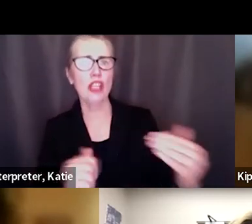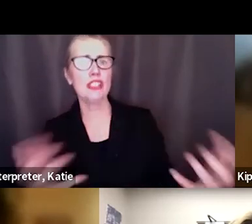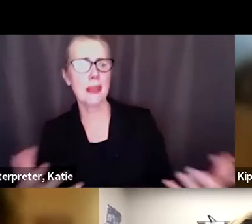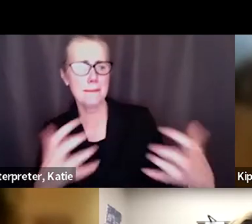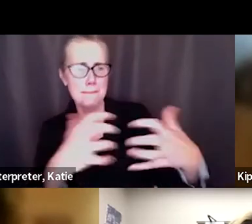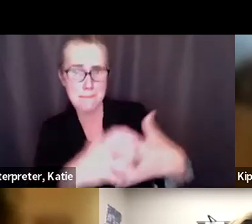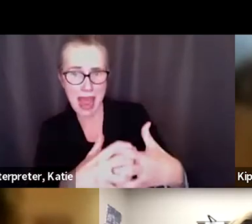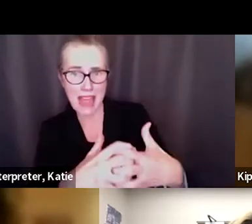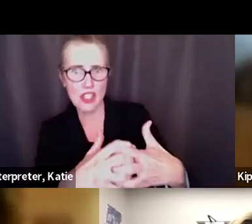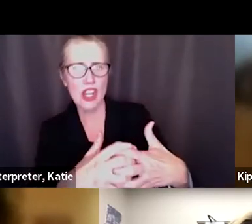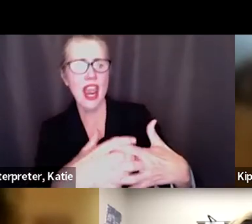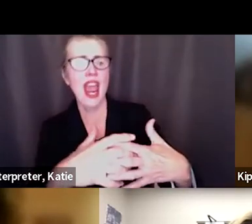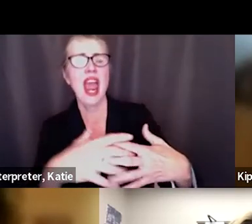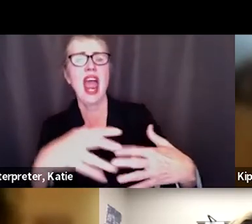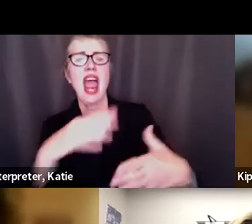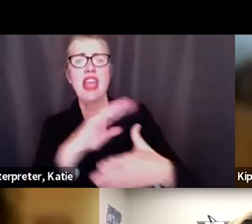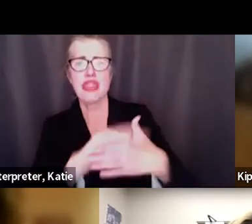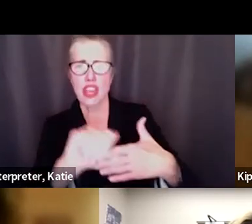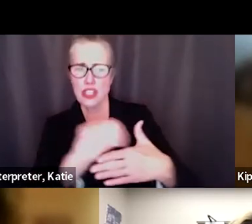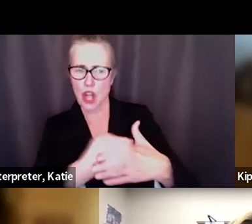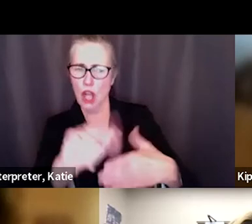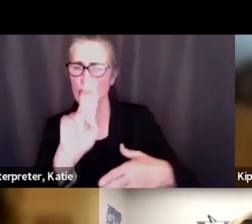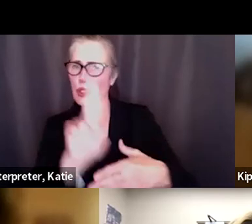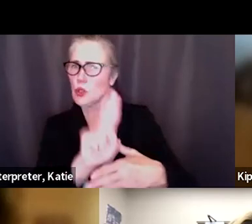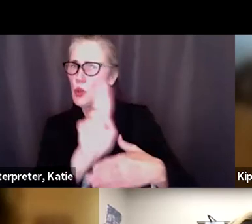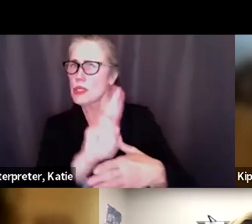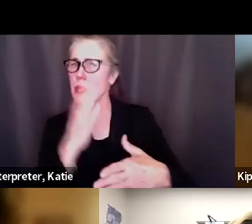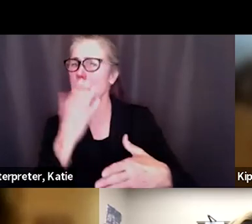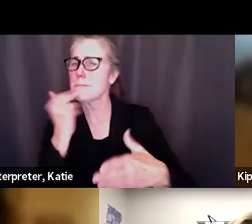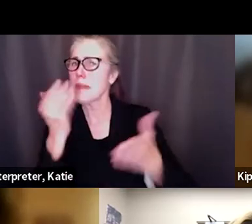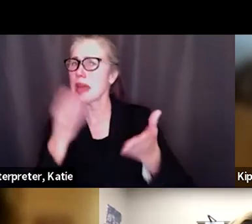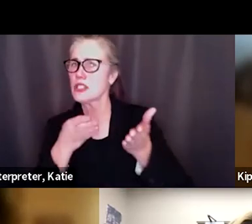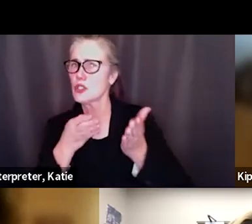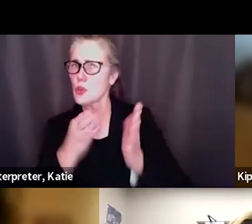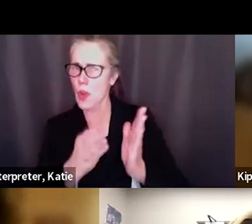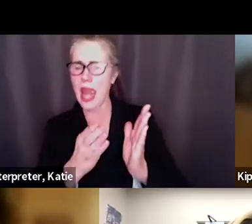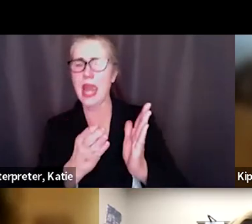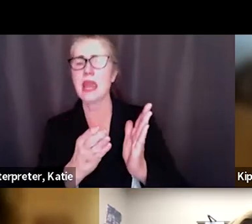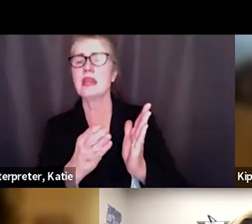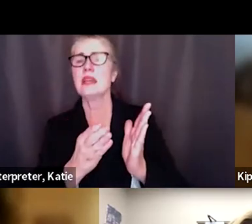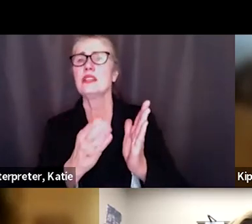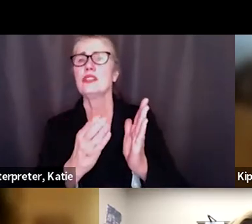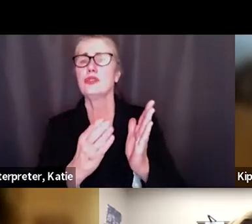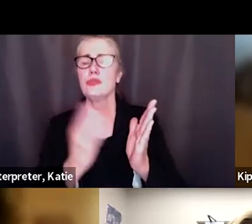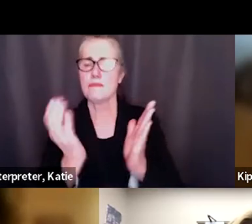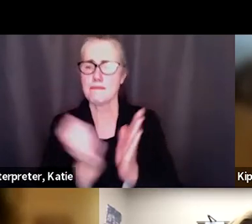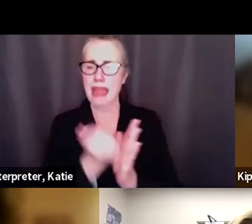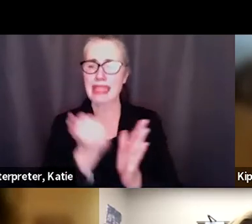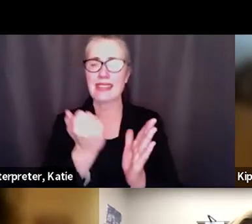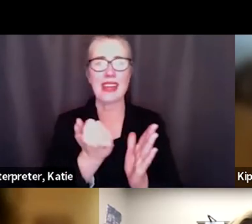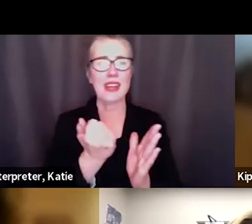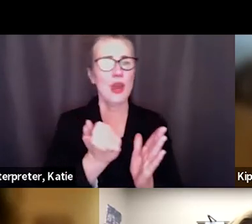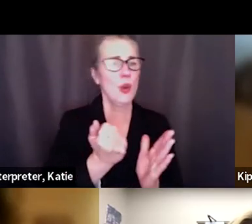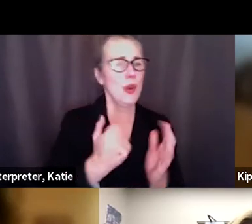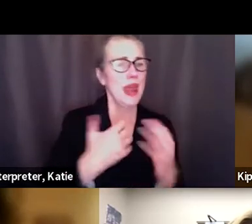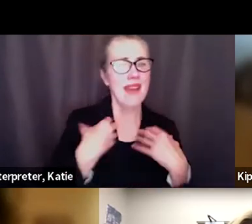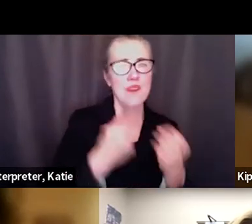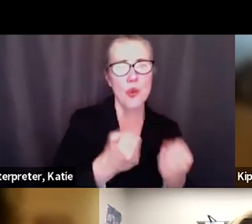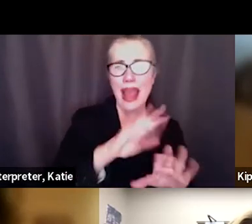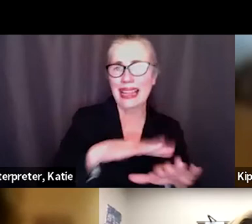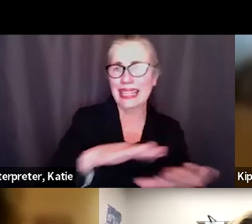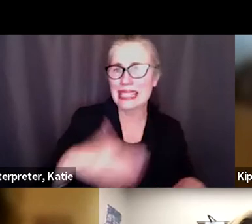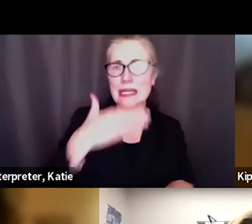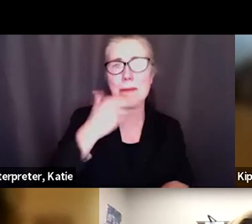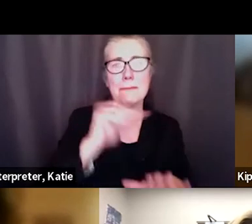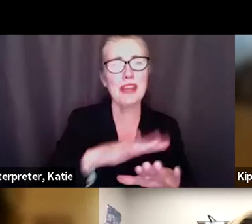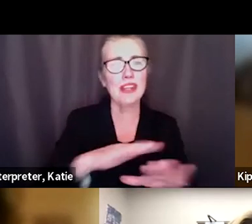this um part of the community making the community healthy healthier with regards to our wellness center we have well kids better kids coming out there and